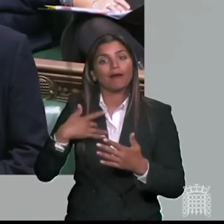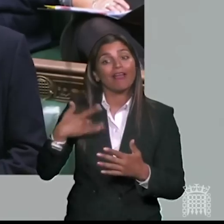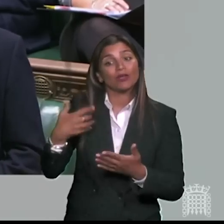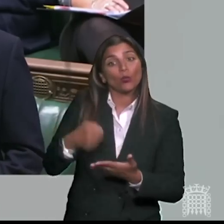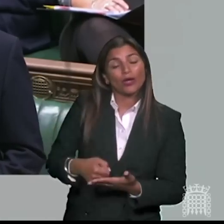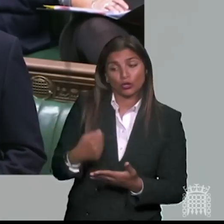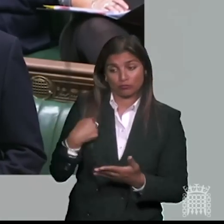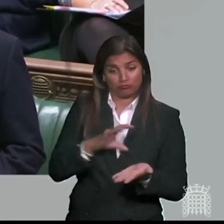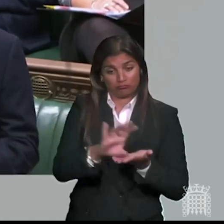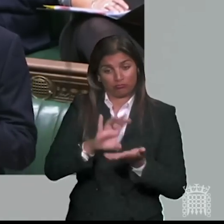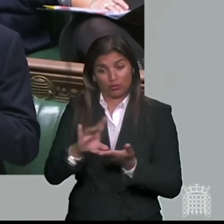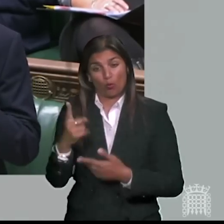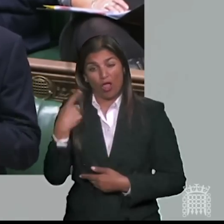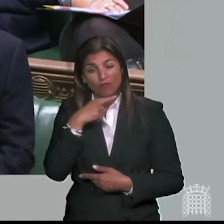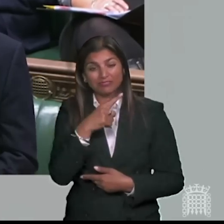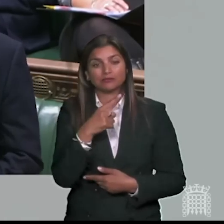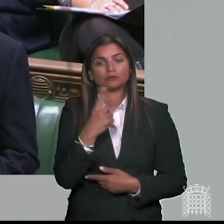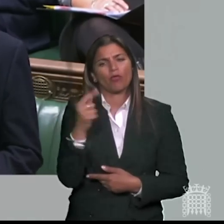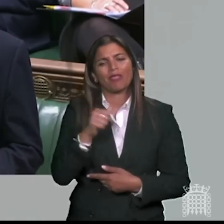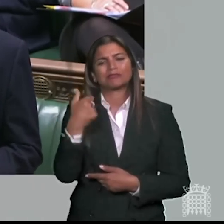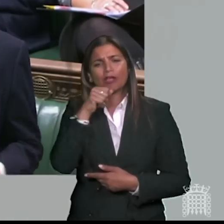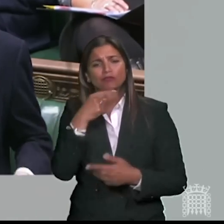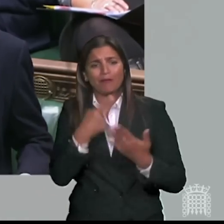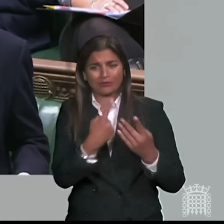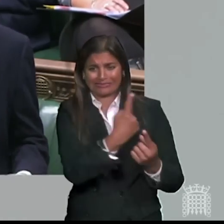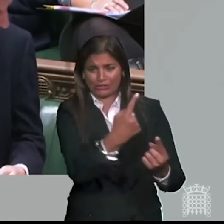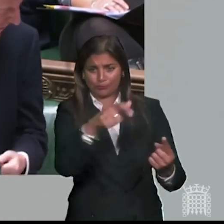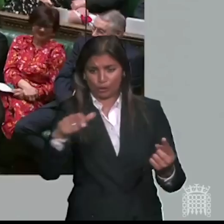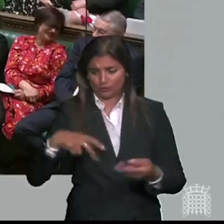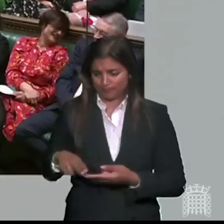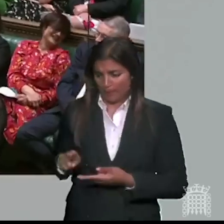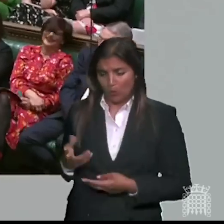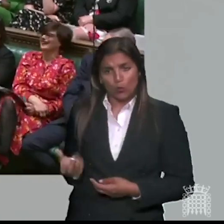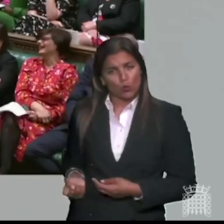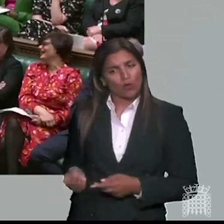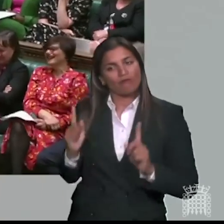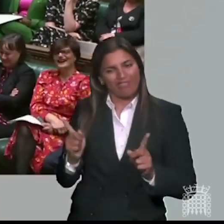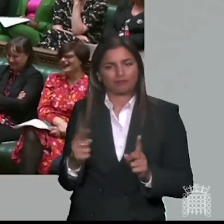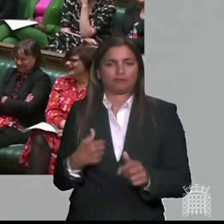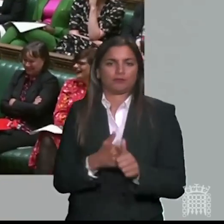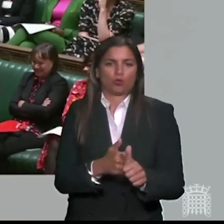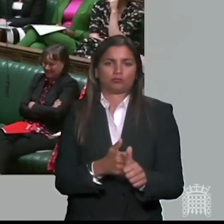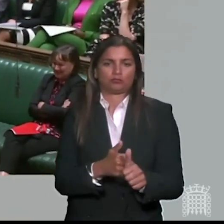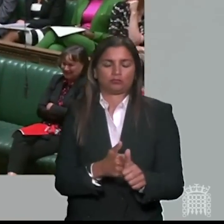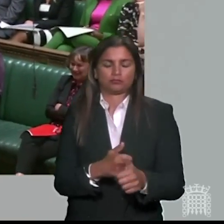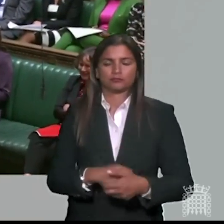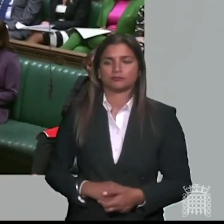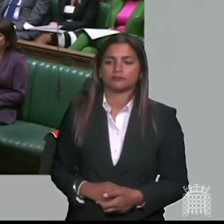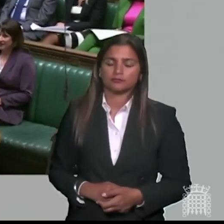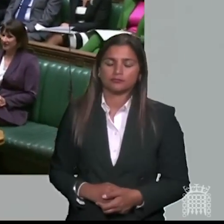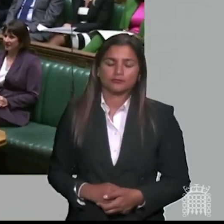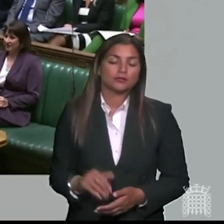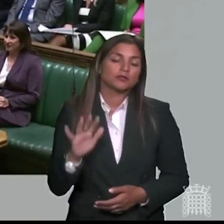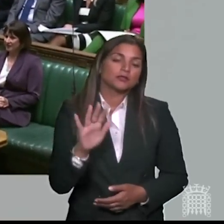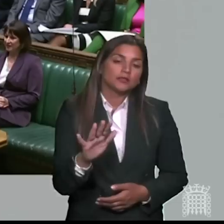£1,600 into everyone's pockets. That's how this government is supporting people. Angela Rayner. Mr Speaker, I know the Deputy